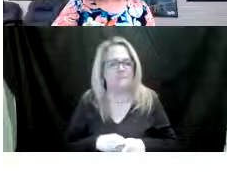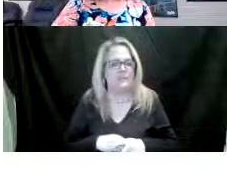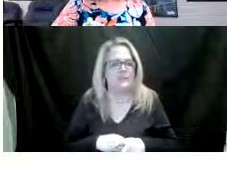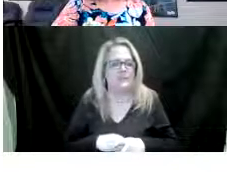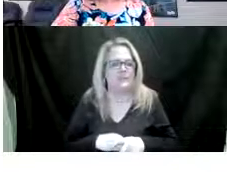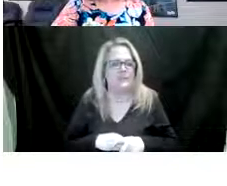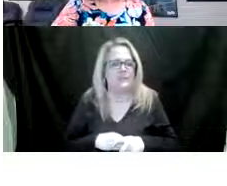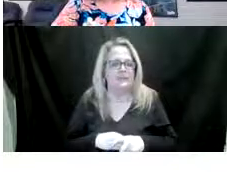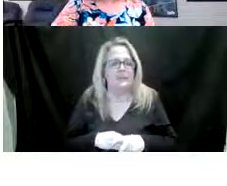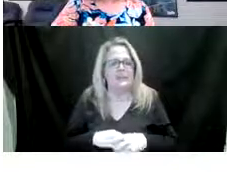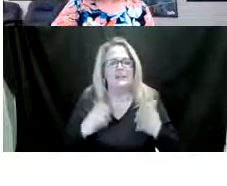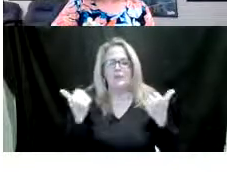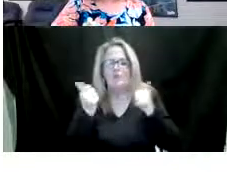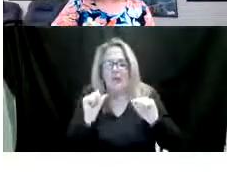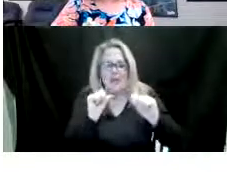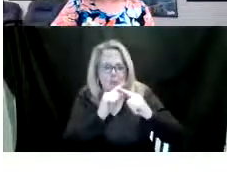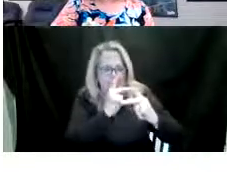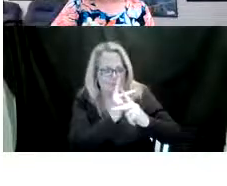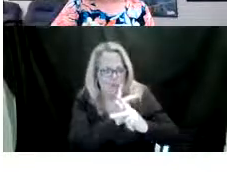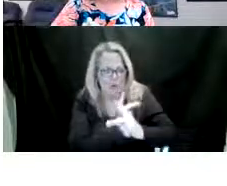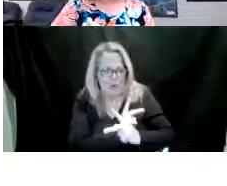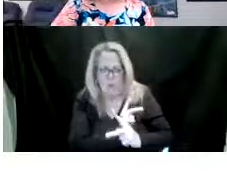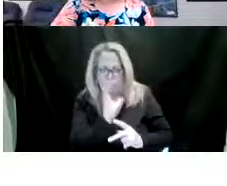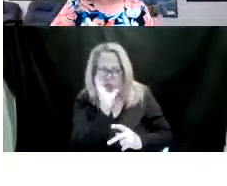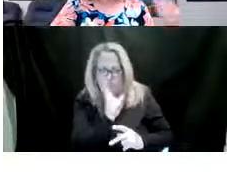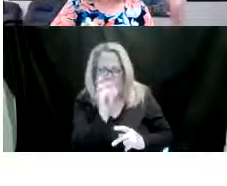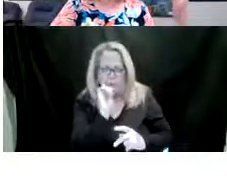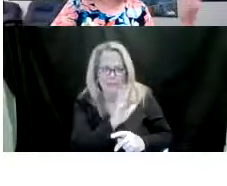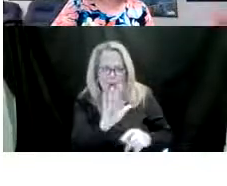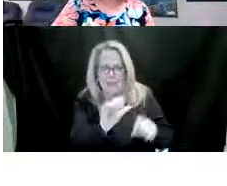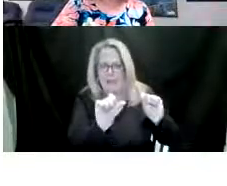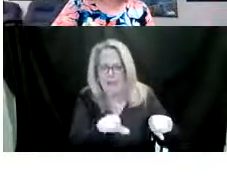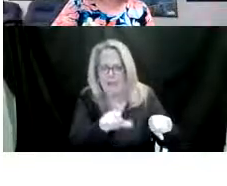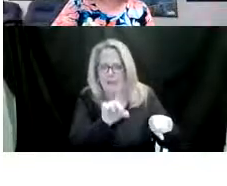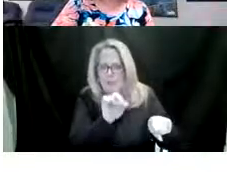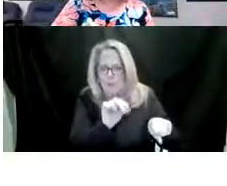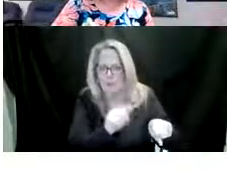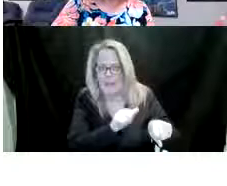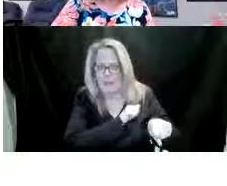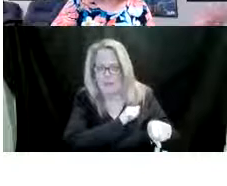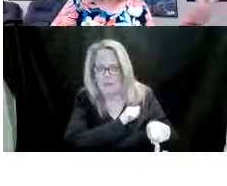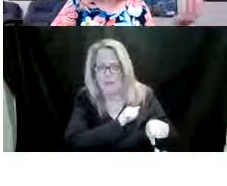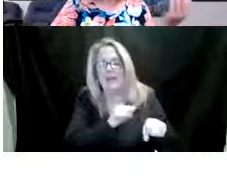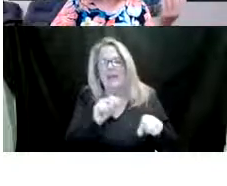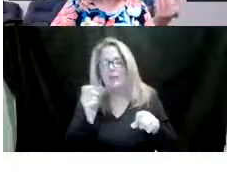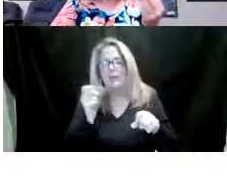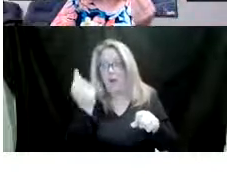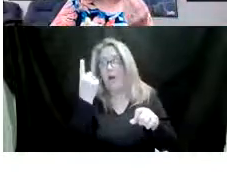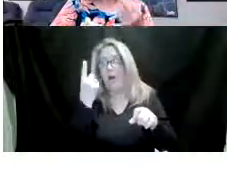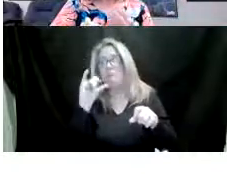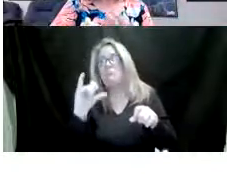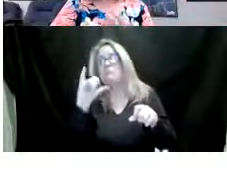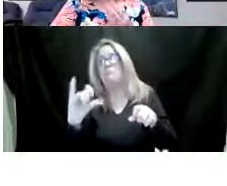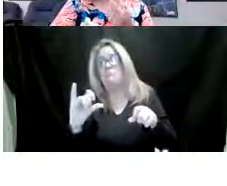for a child's can-do attitude and aha moments, a little bit like we talked about with Cindy. And this is